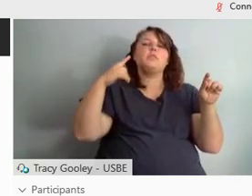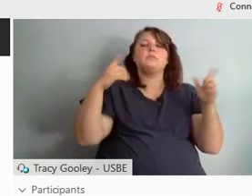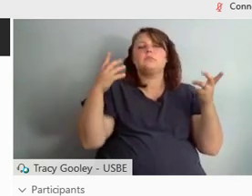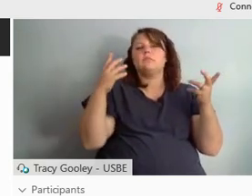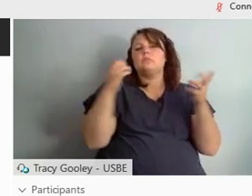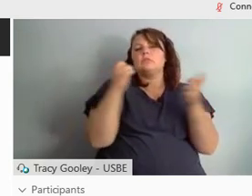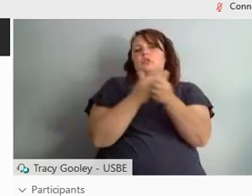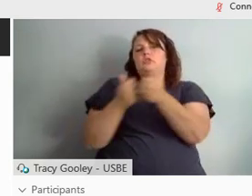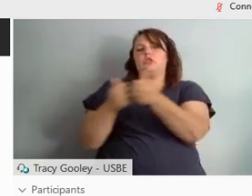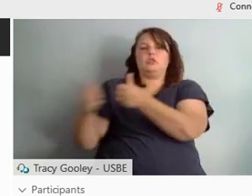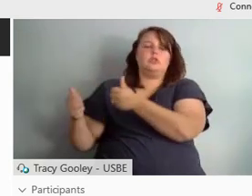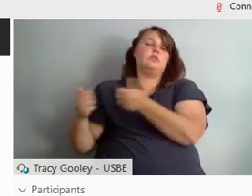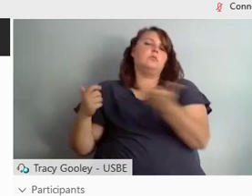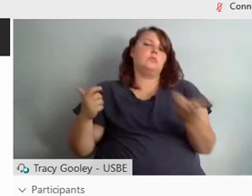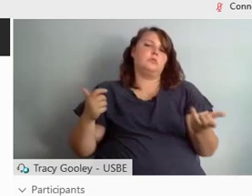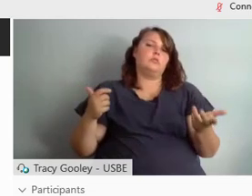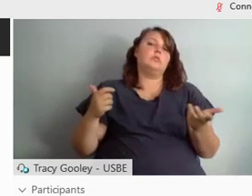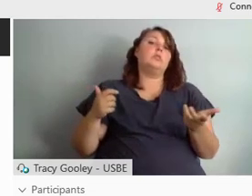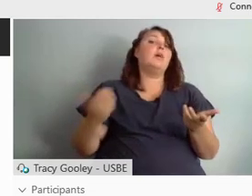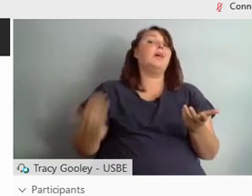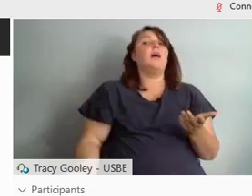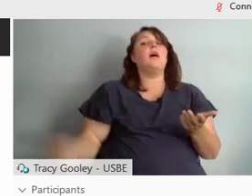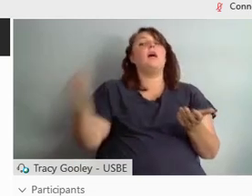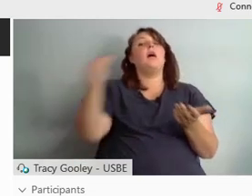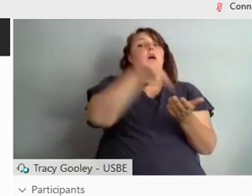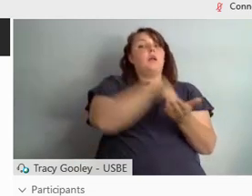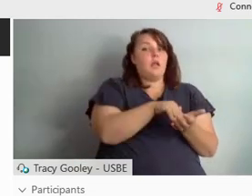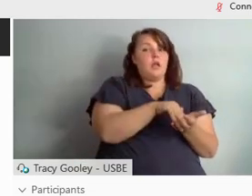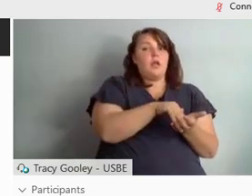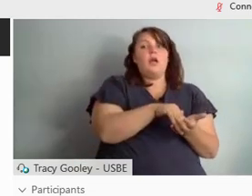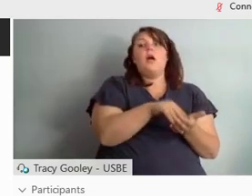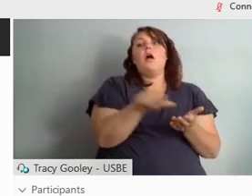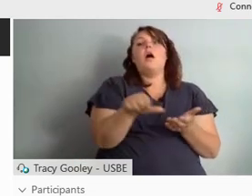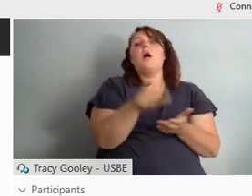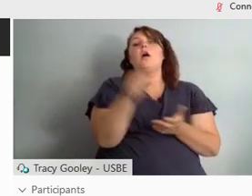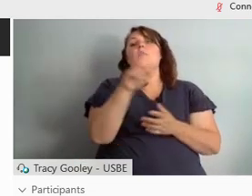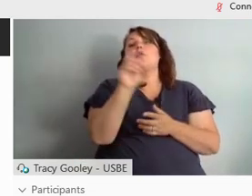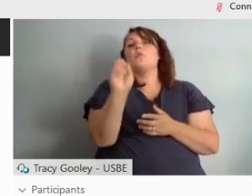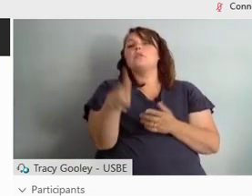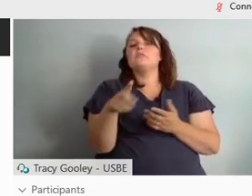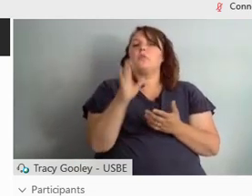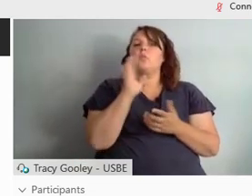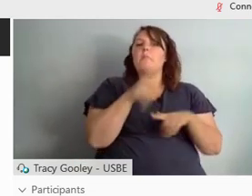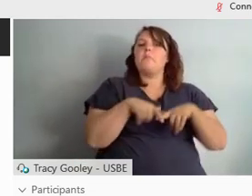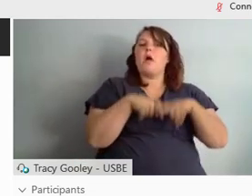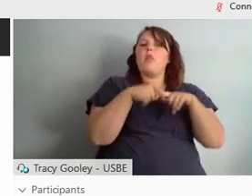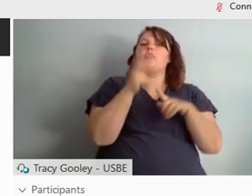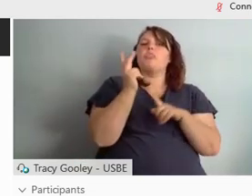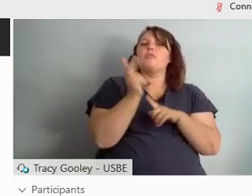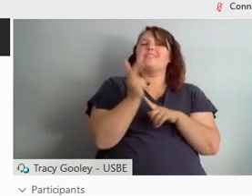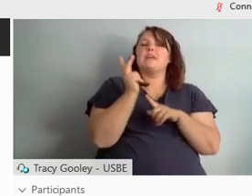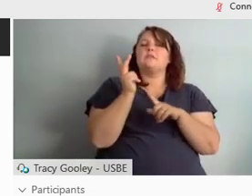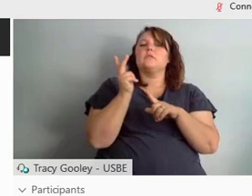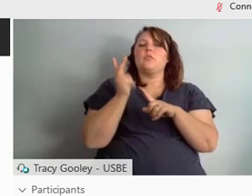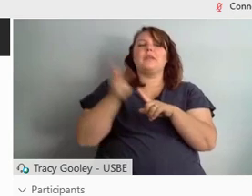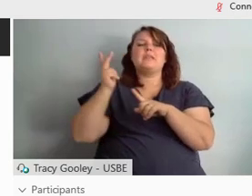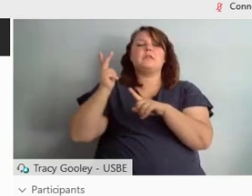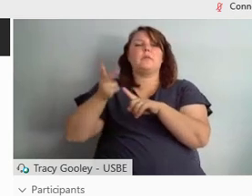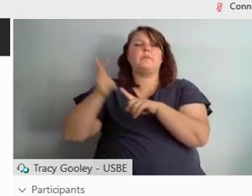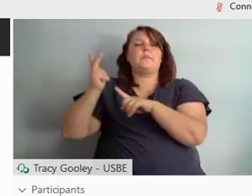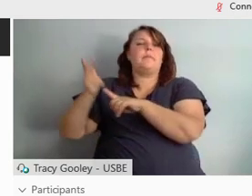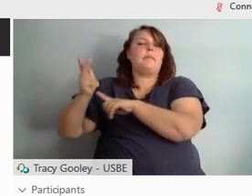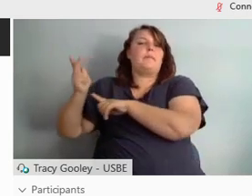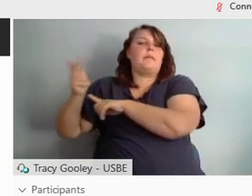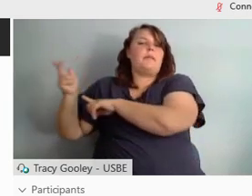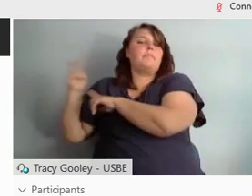letters make. Again, like other questions, the letter naming question, you pause for 3 seconds on each letter pair to give them time